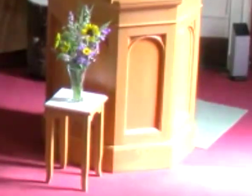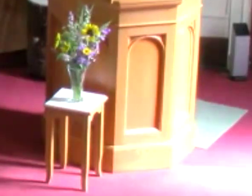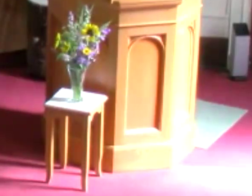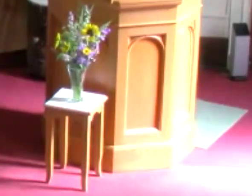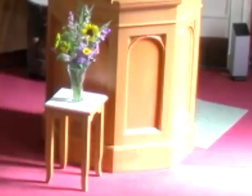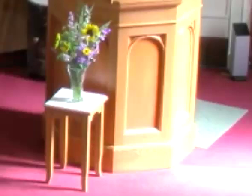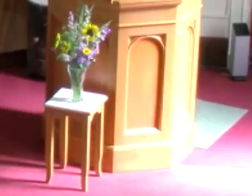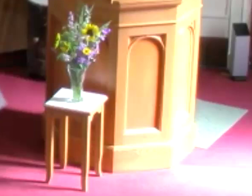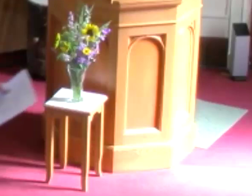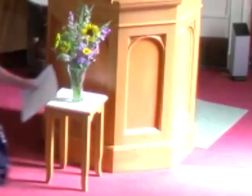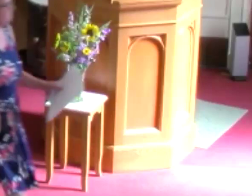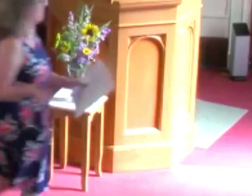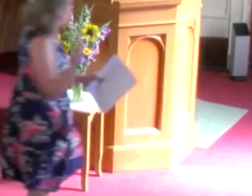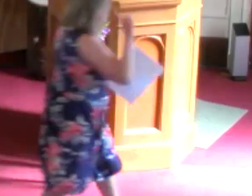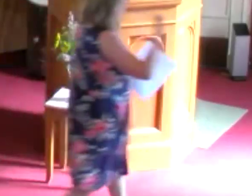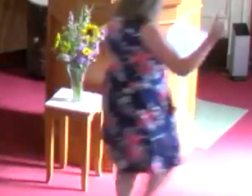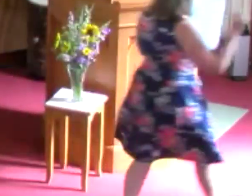Yeah. Wait, we might have a bell.